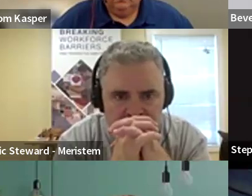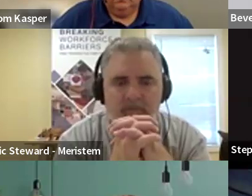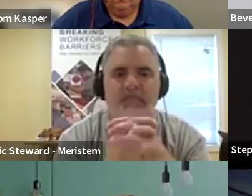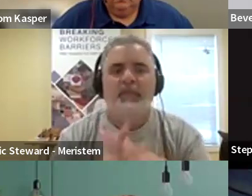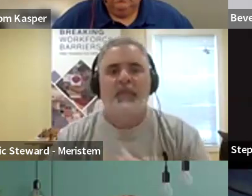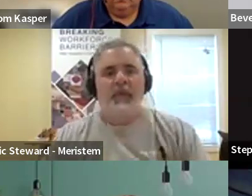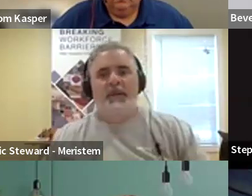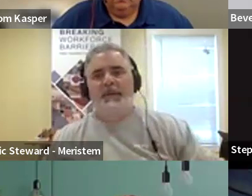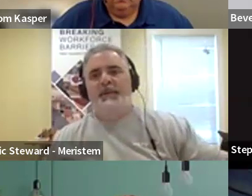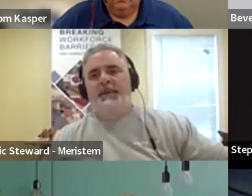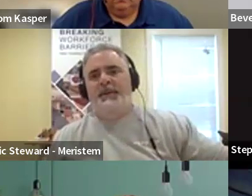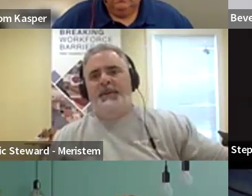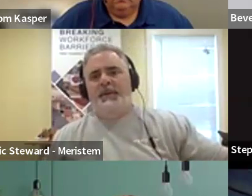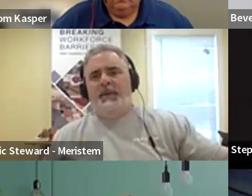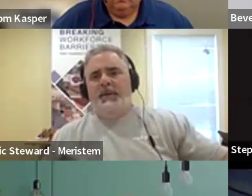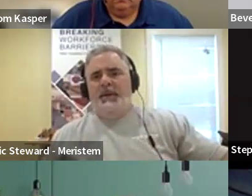up to our full